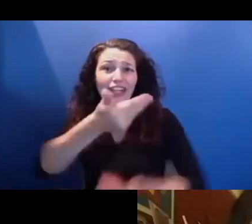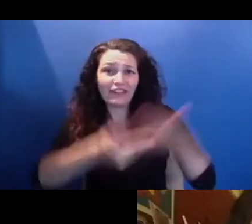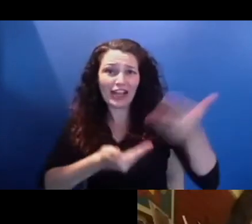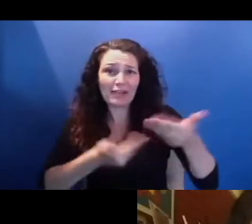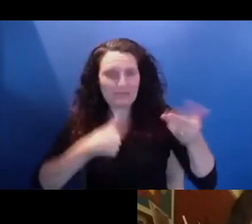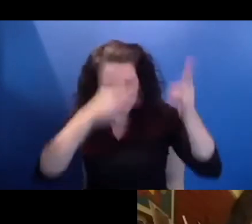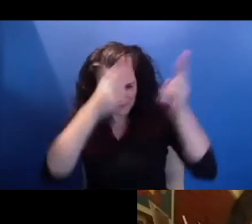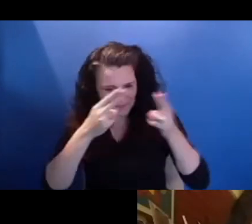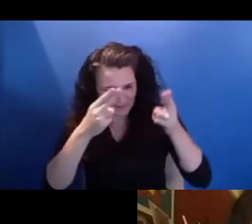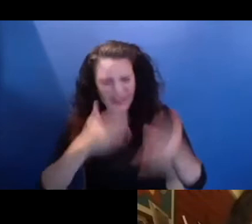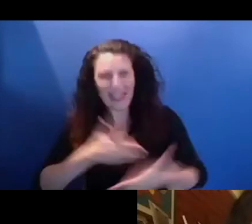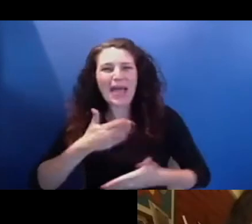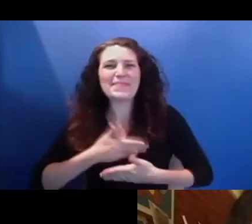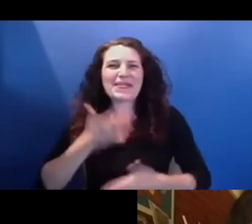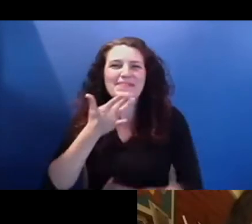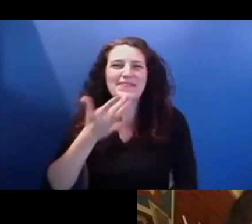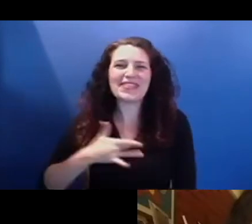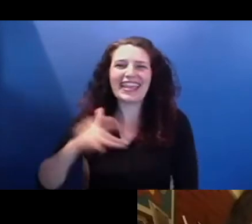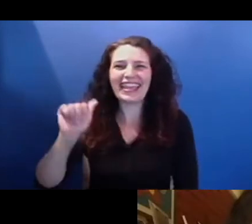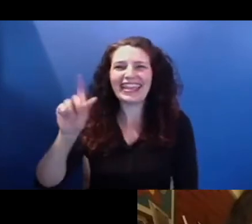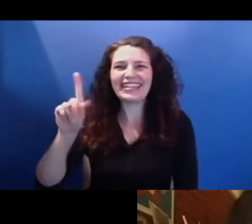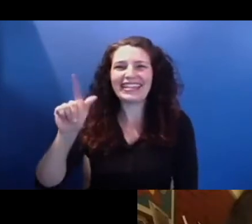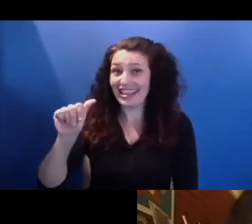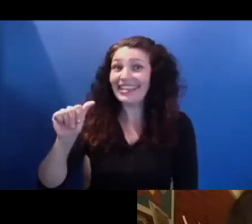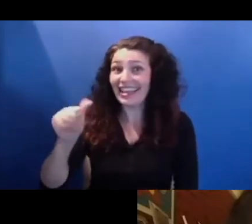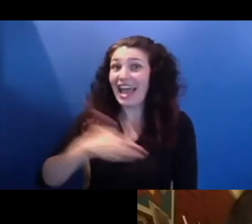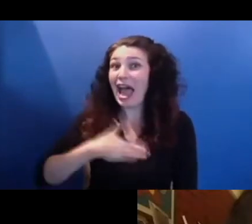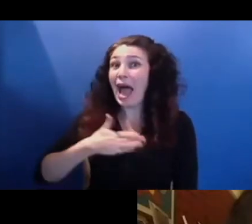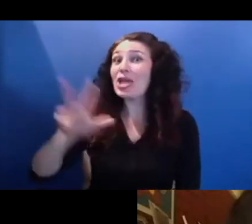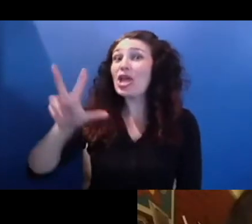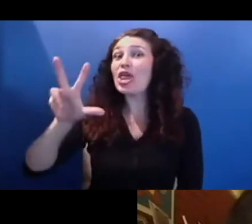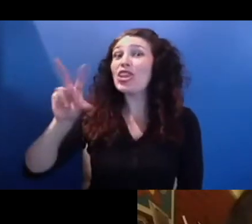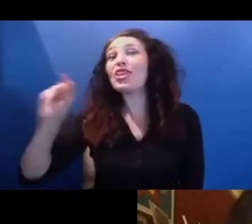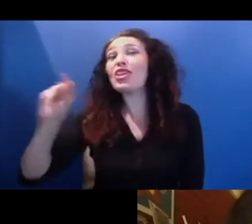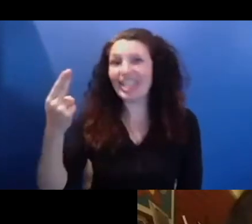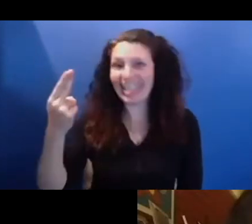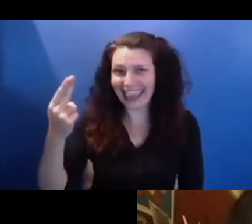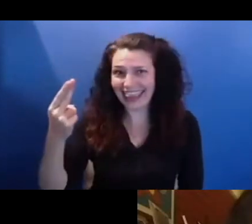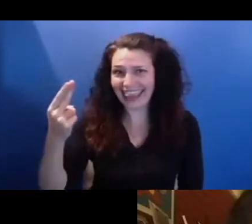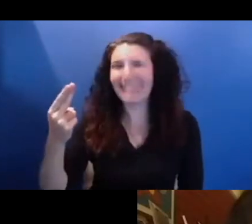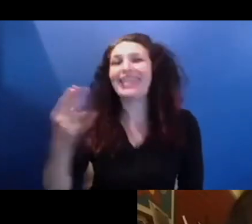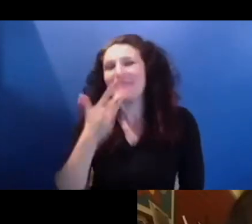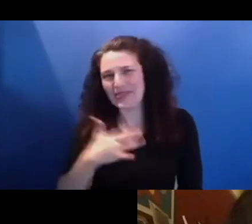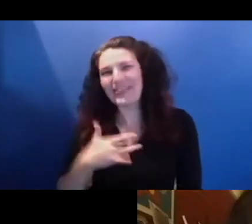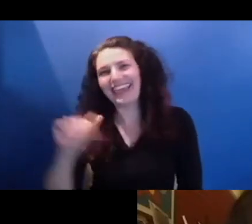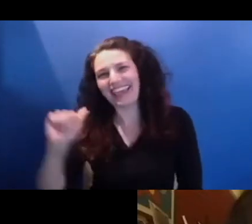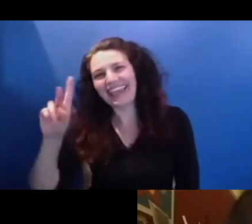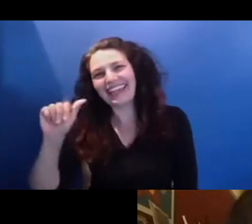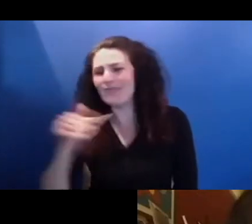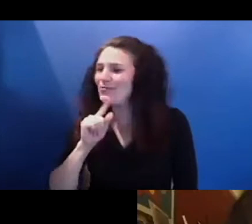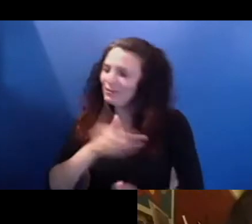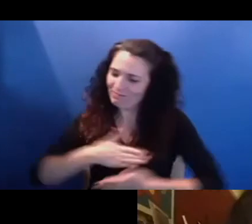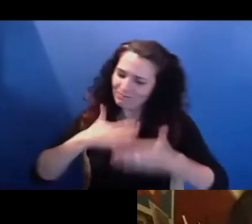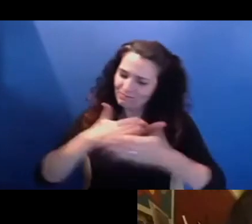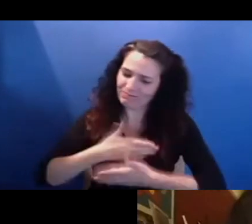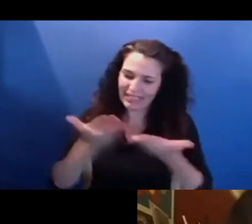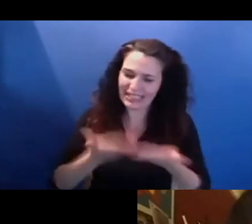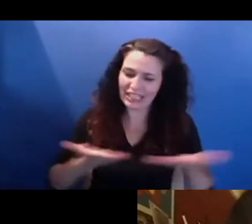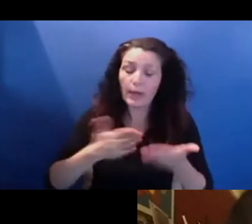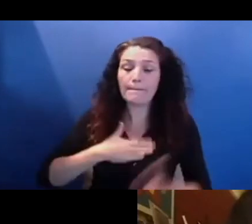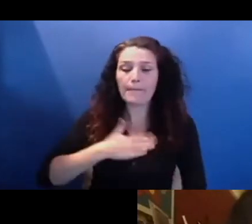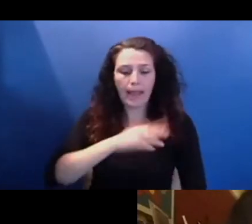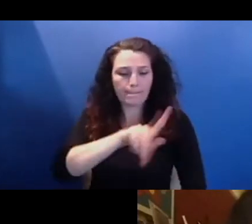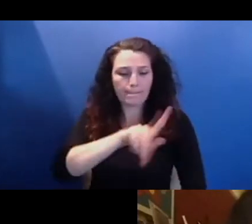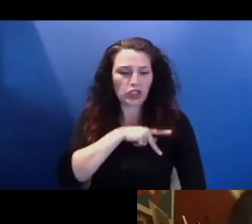birthday, ADA. Happy 30th birthday, ADA. Such a pleasure to be here. My personal journey,